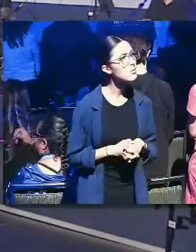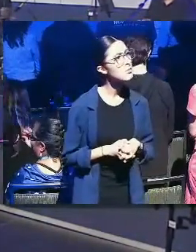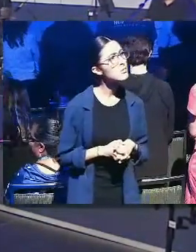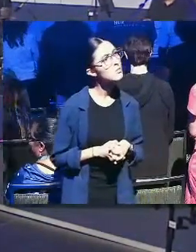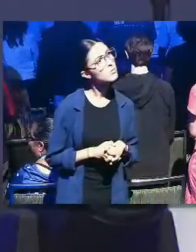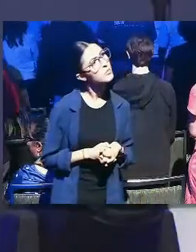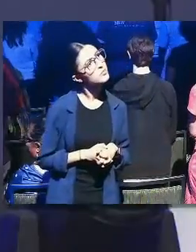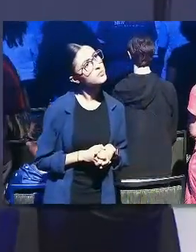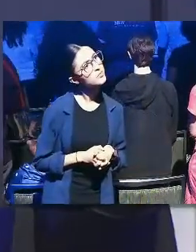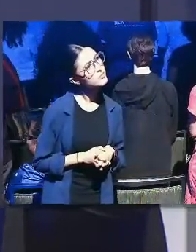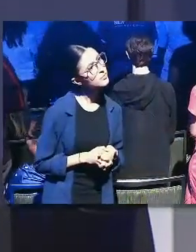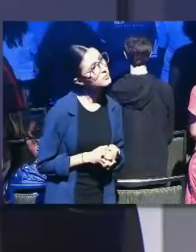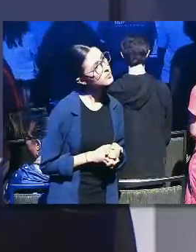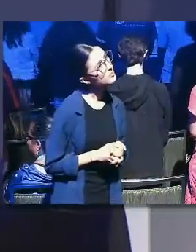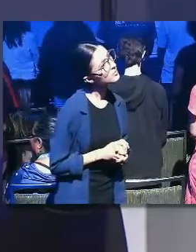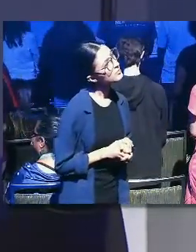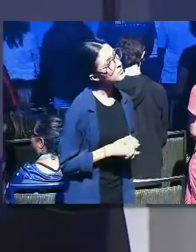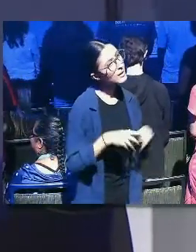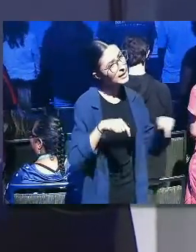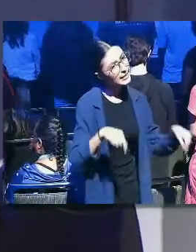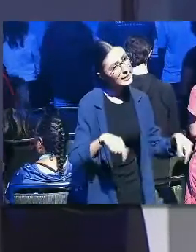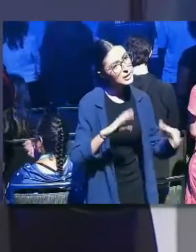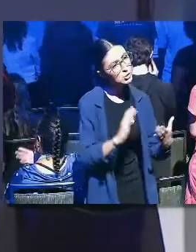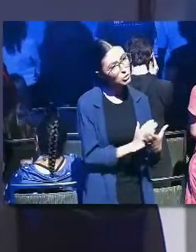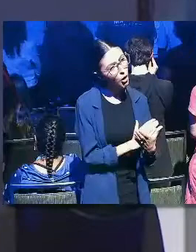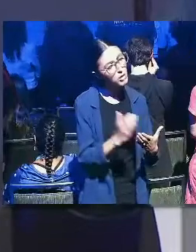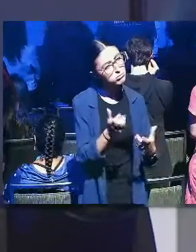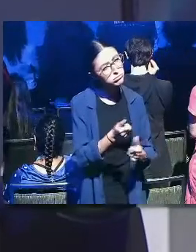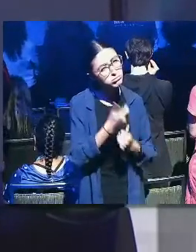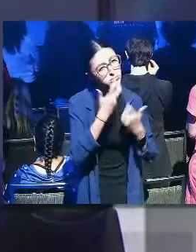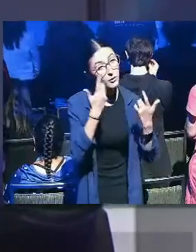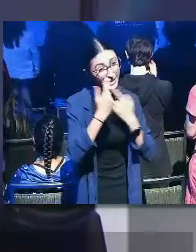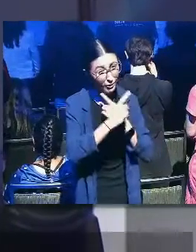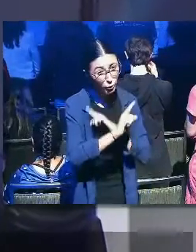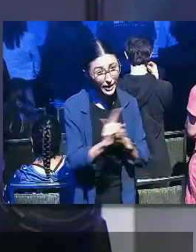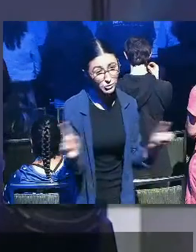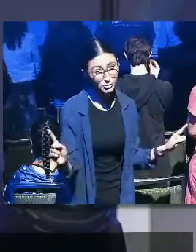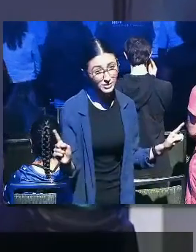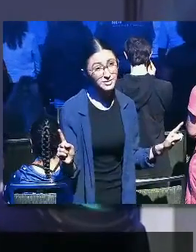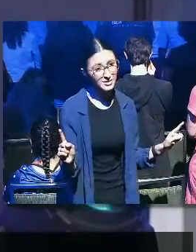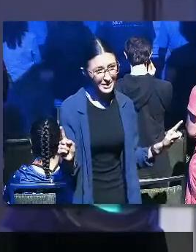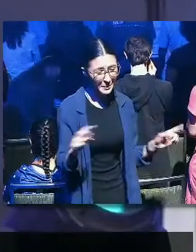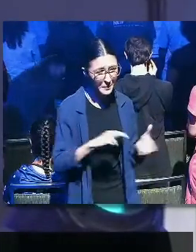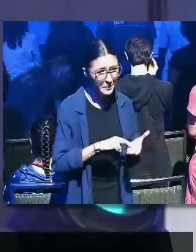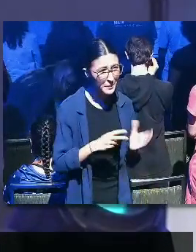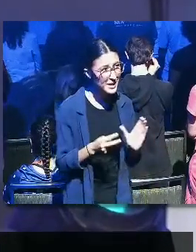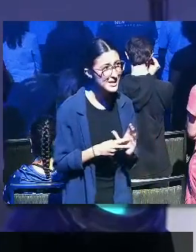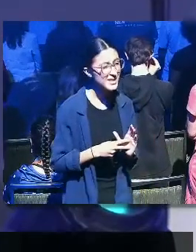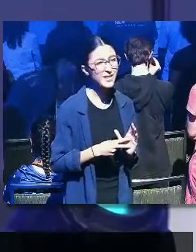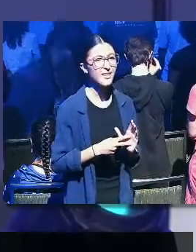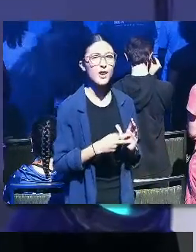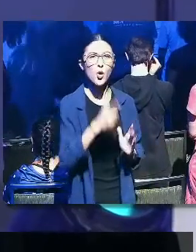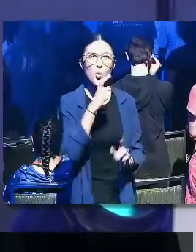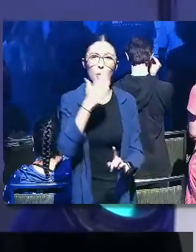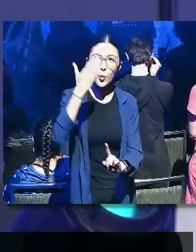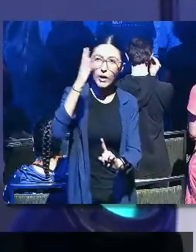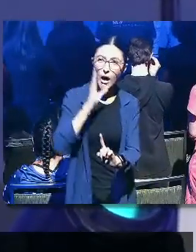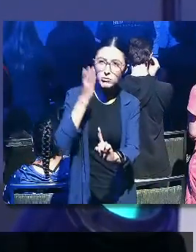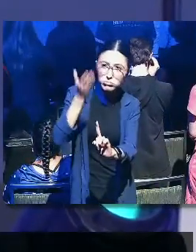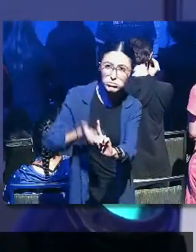This is our song of declaration. We get a chance to sing over and over the attributes of God.